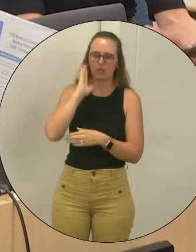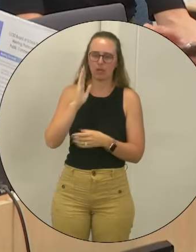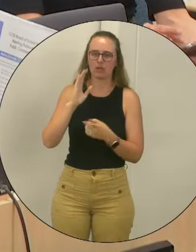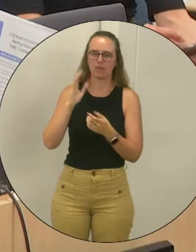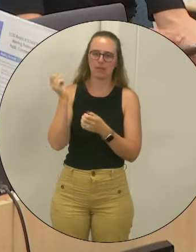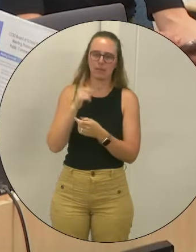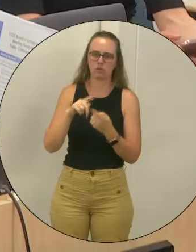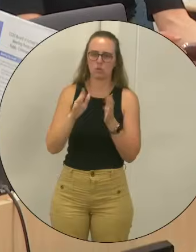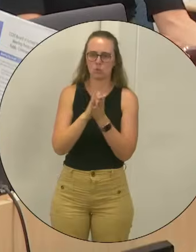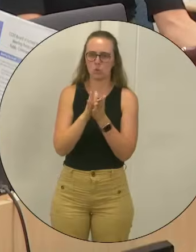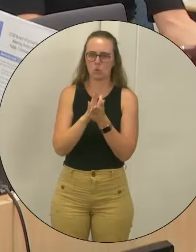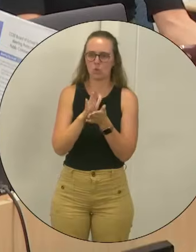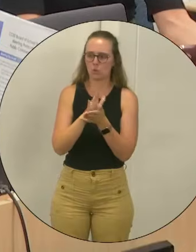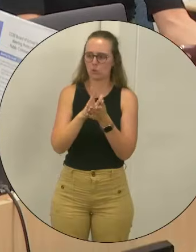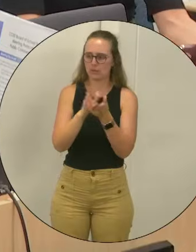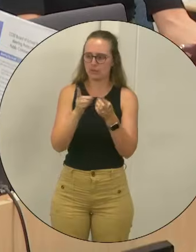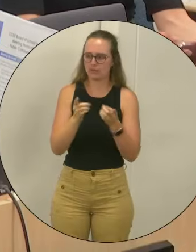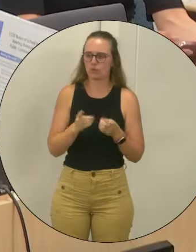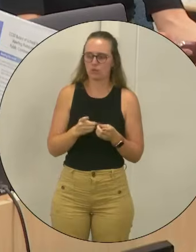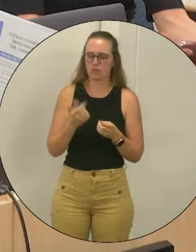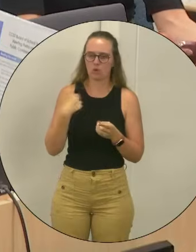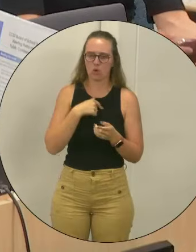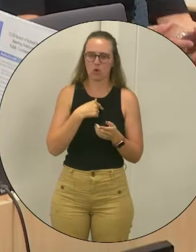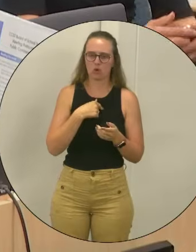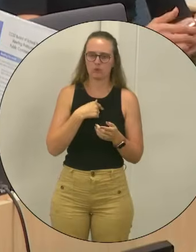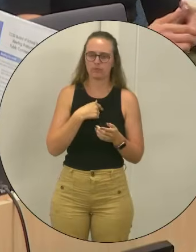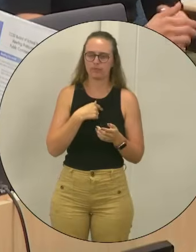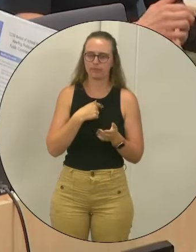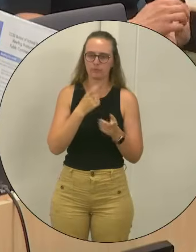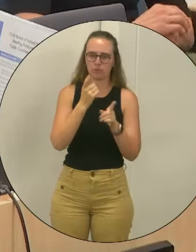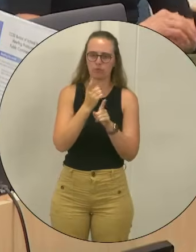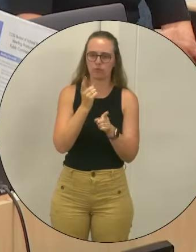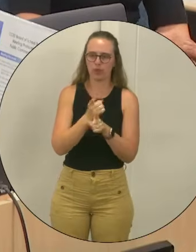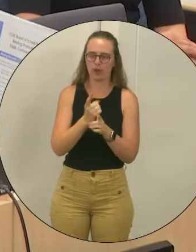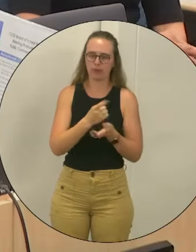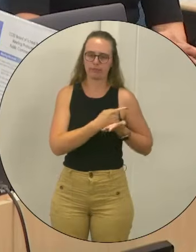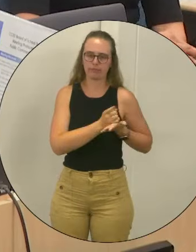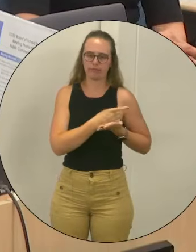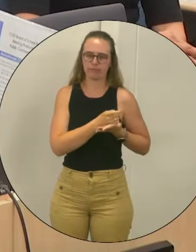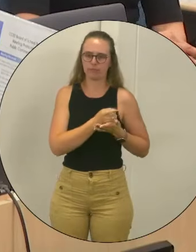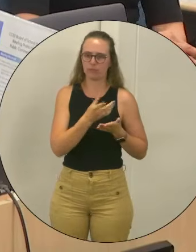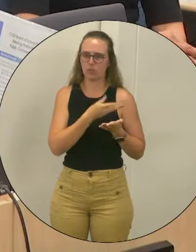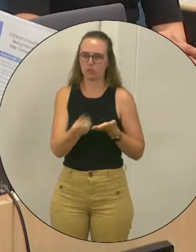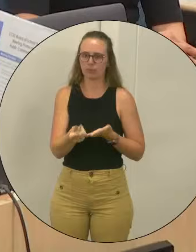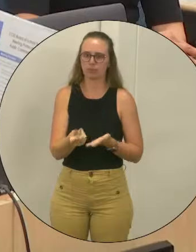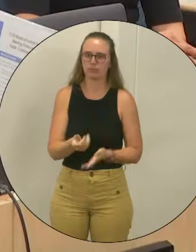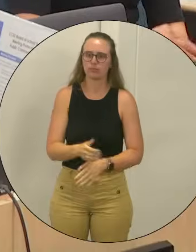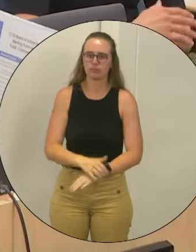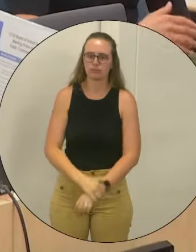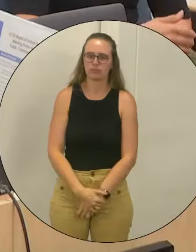district? Because the morale compass is gone, totally.